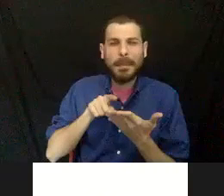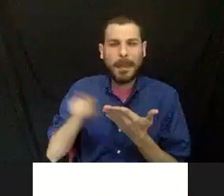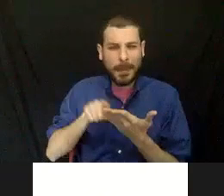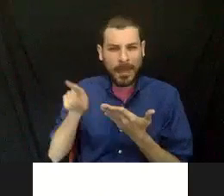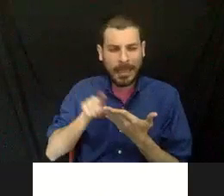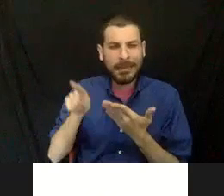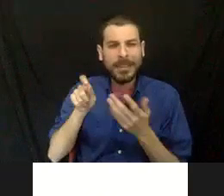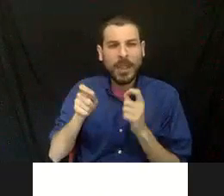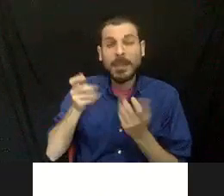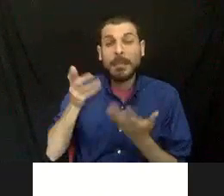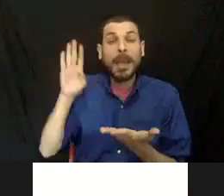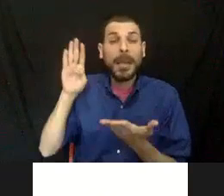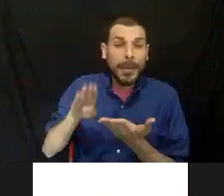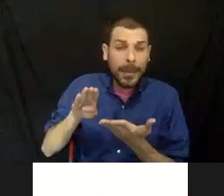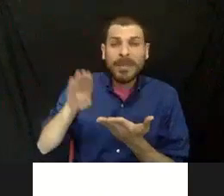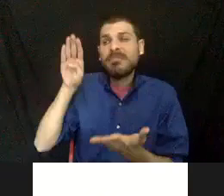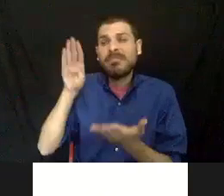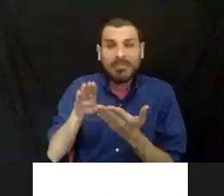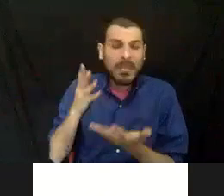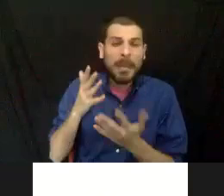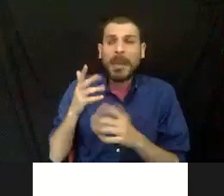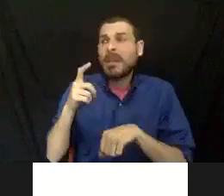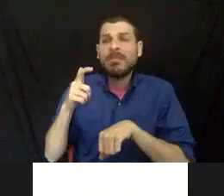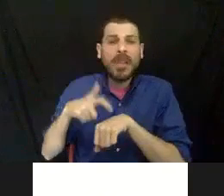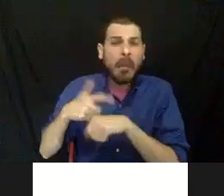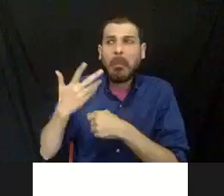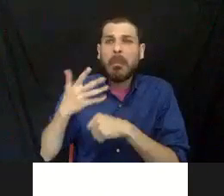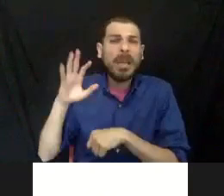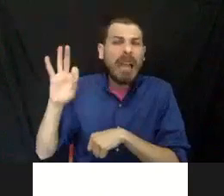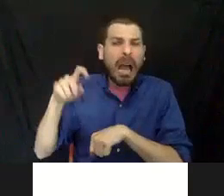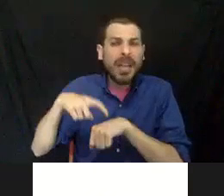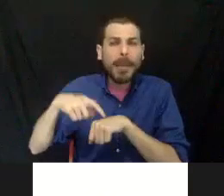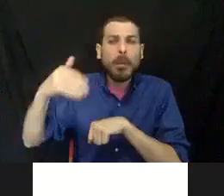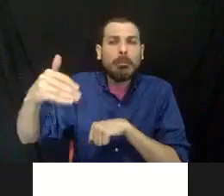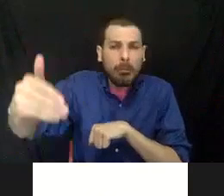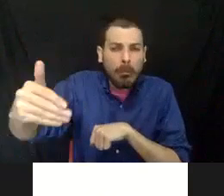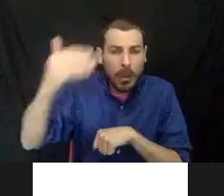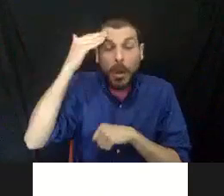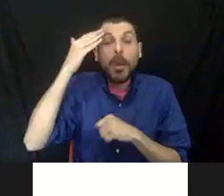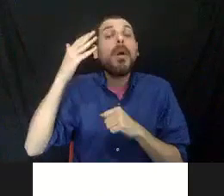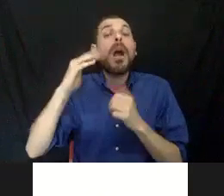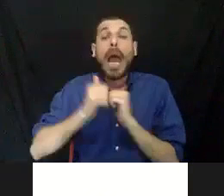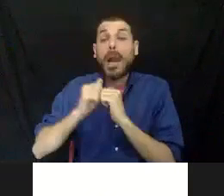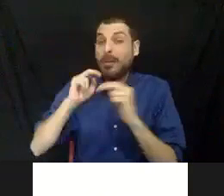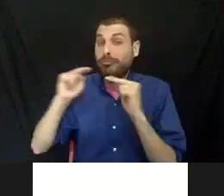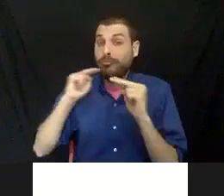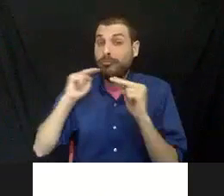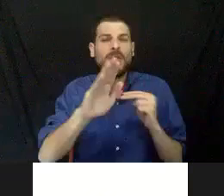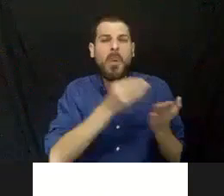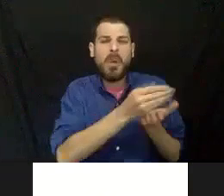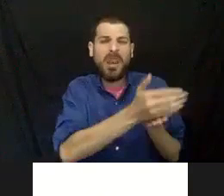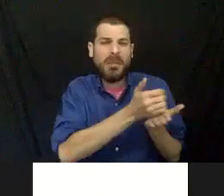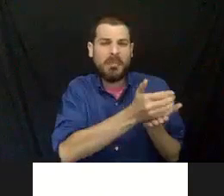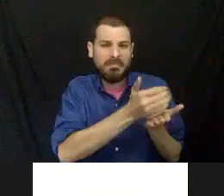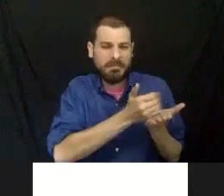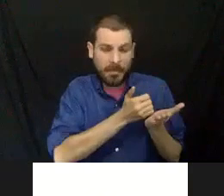and you make 9 payments for 9 months, you're on time with those payments. That is a way for you to get out of default. So